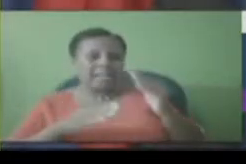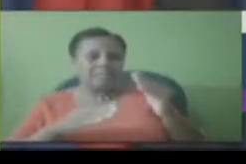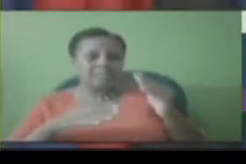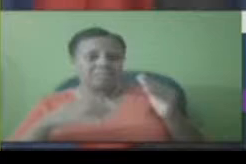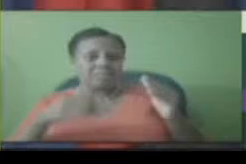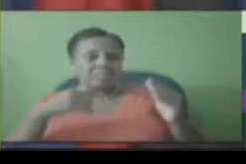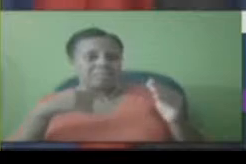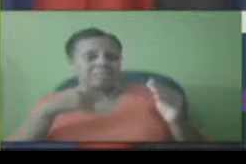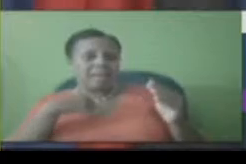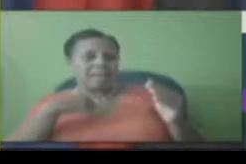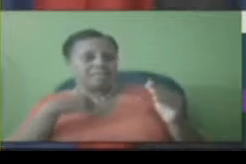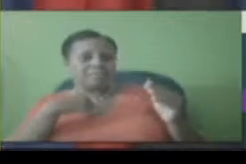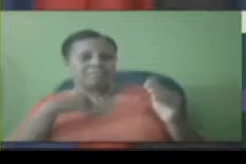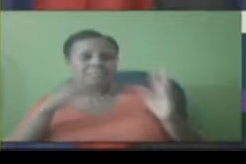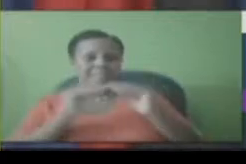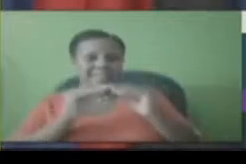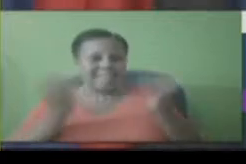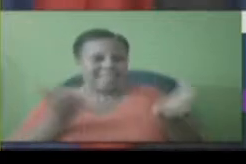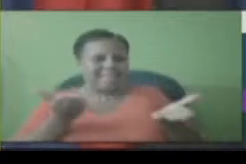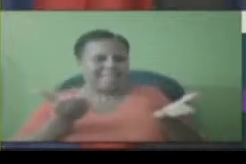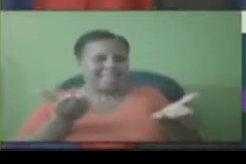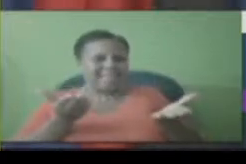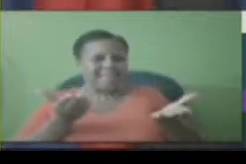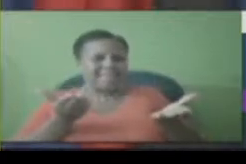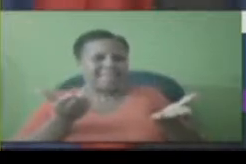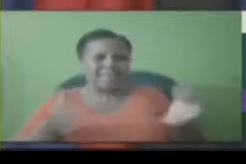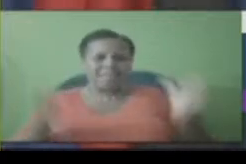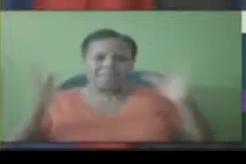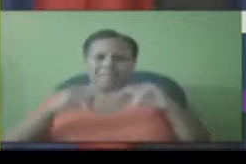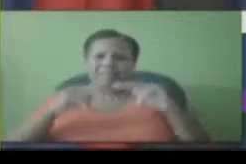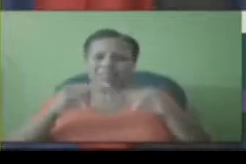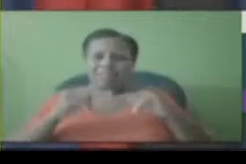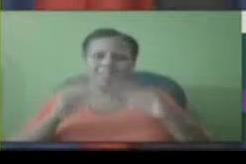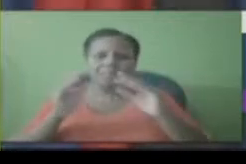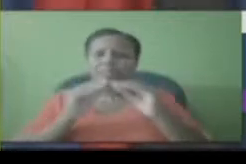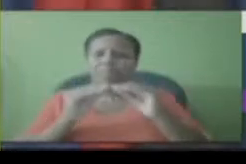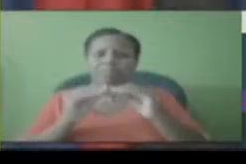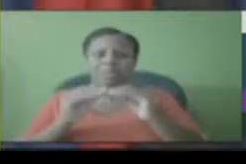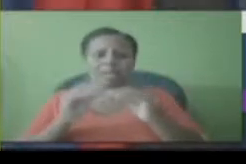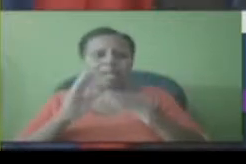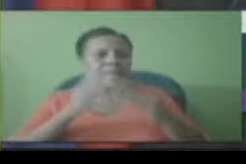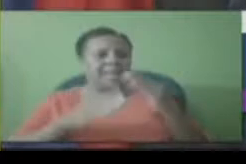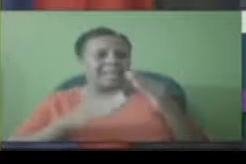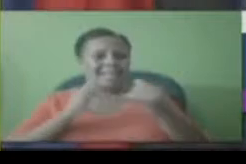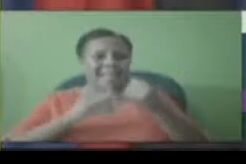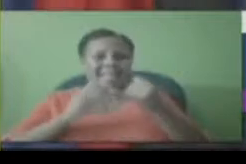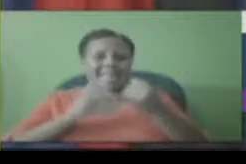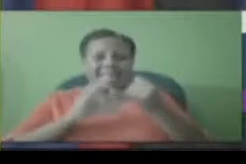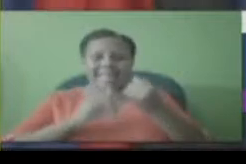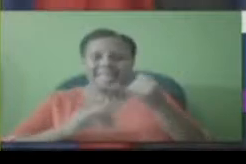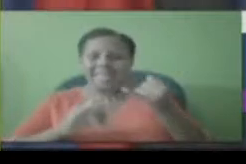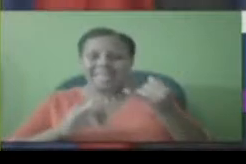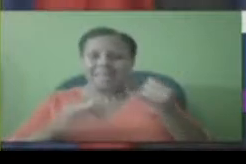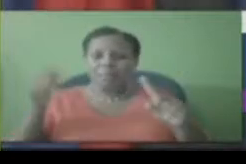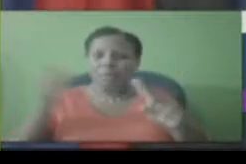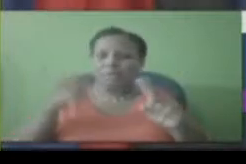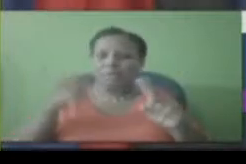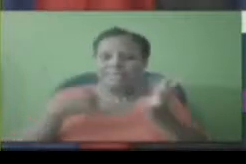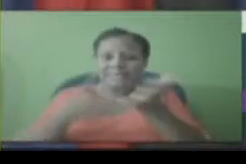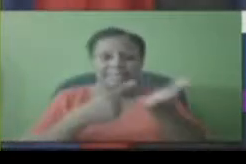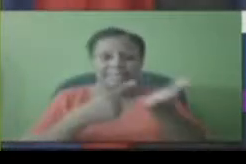of the meeting, the last item that we dealt with in depth was a continuation of